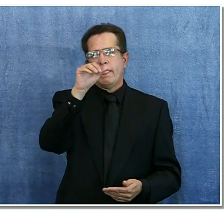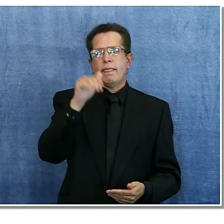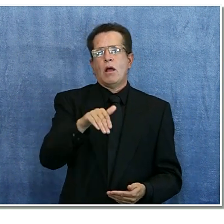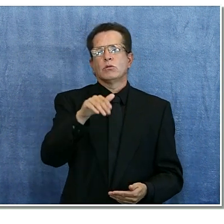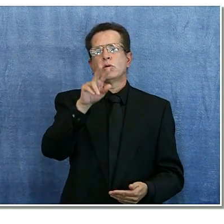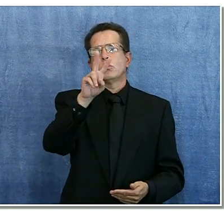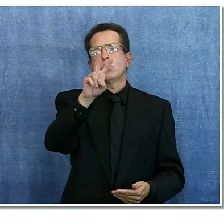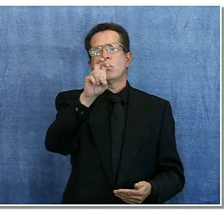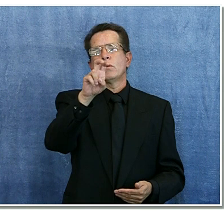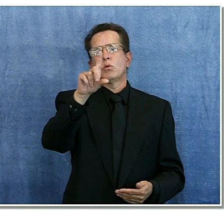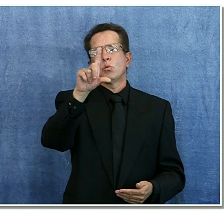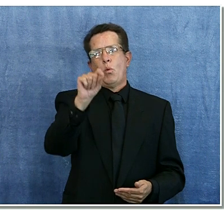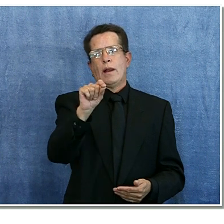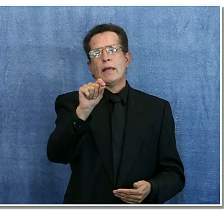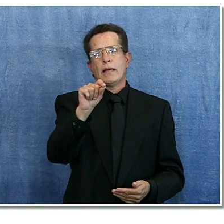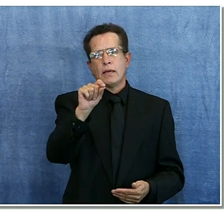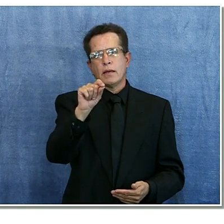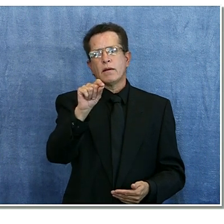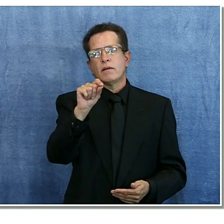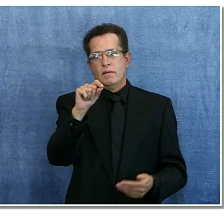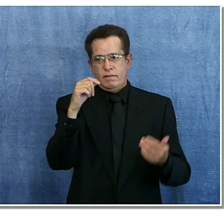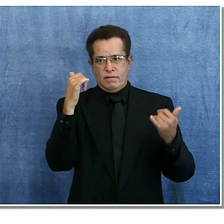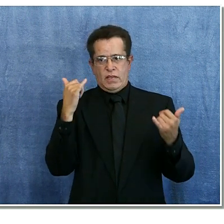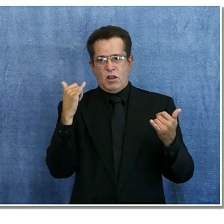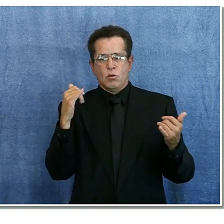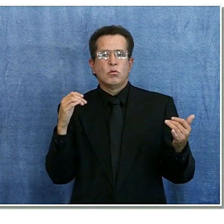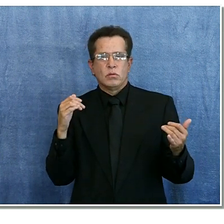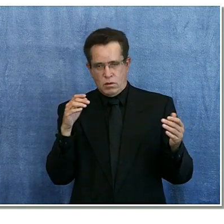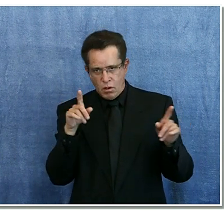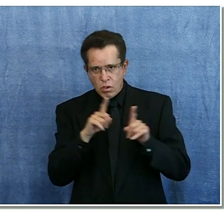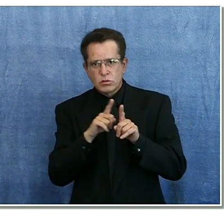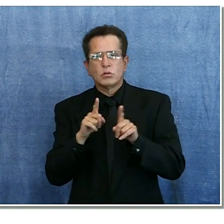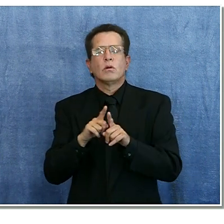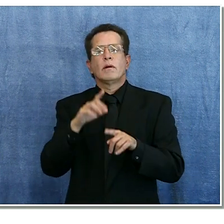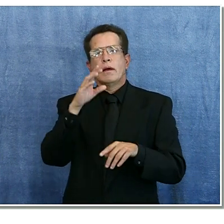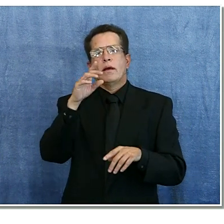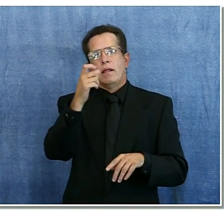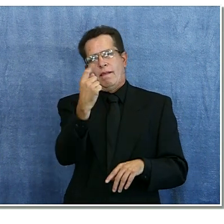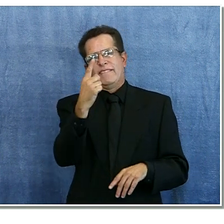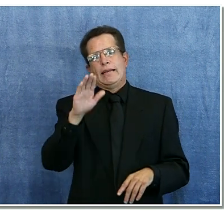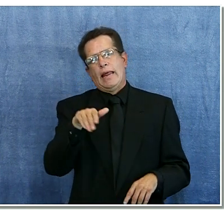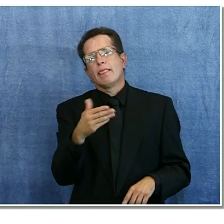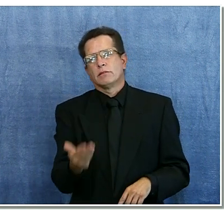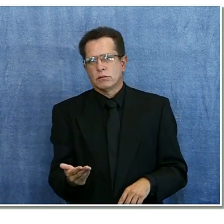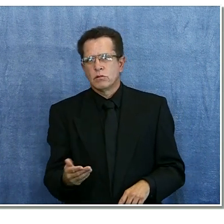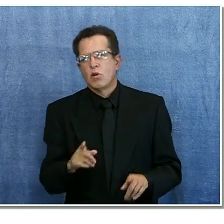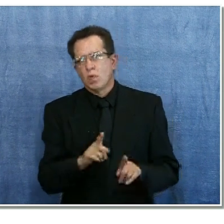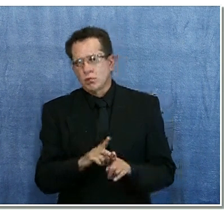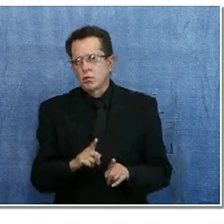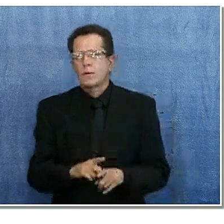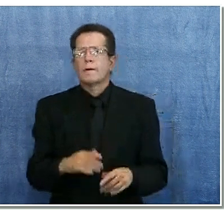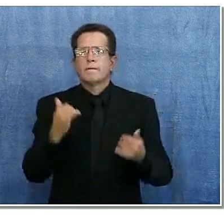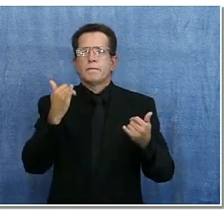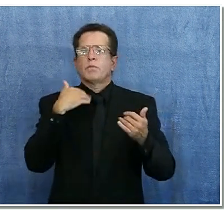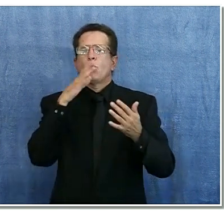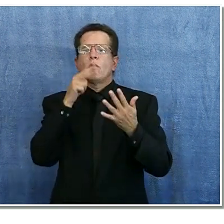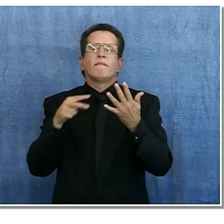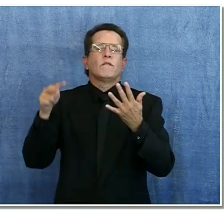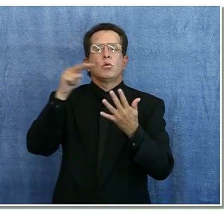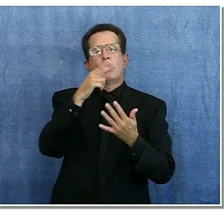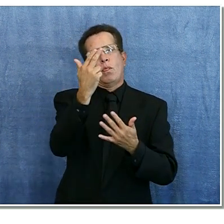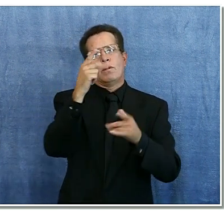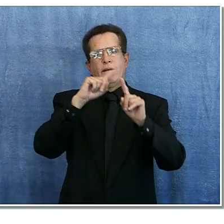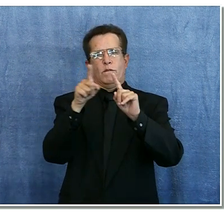1,220 cases, including a total of 11 deaths. Next, I will review the 13